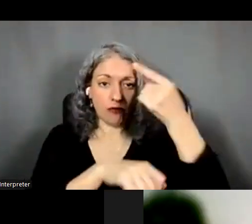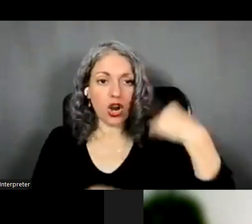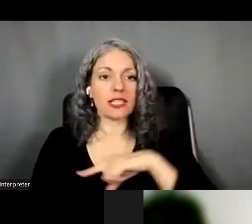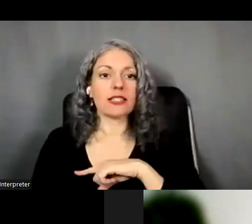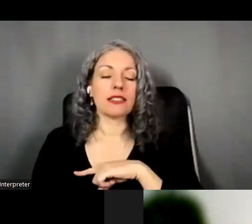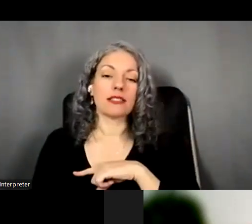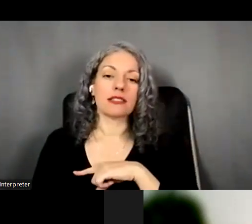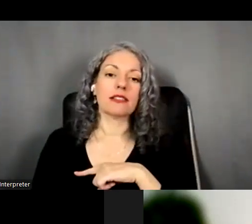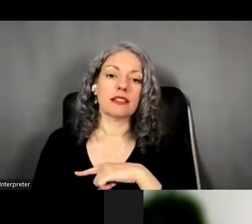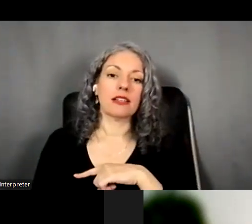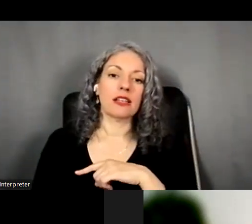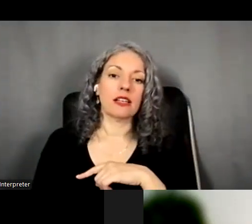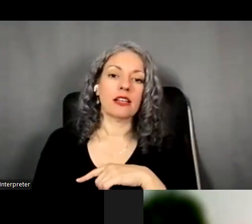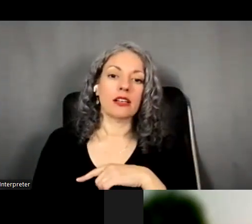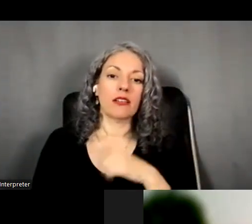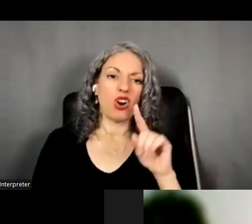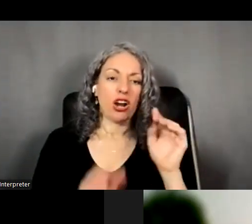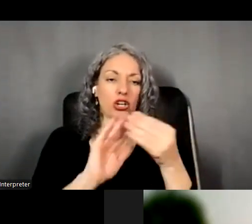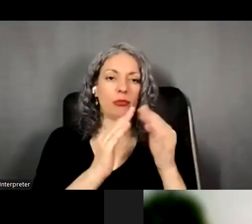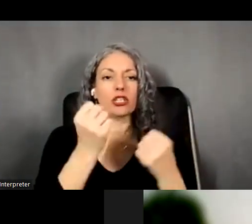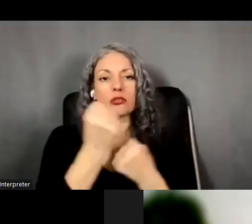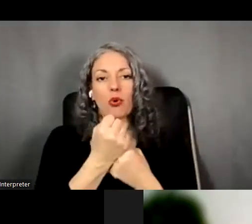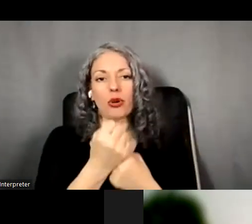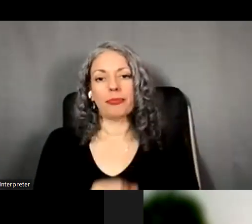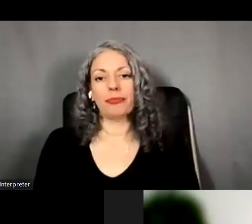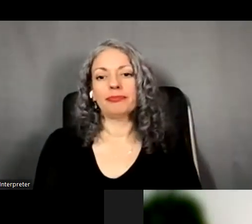both our ECM and community support.